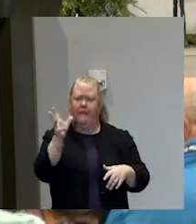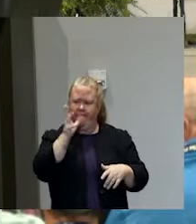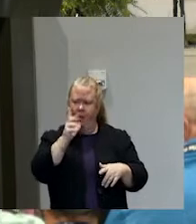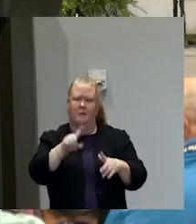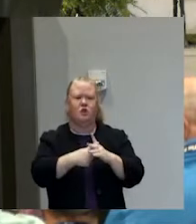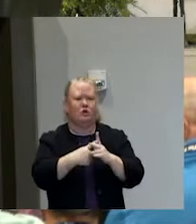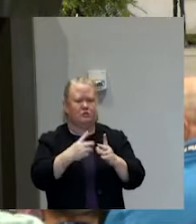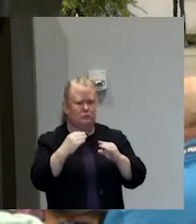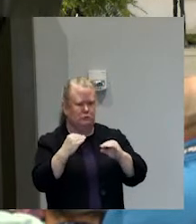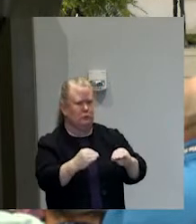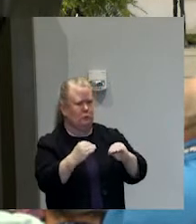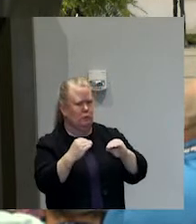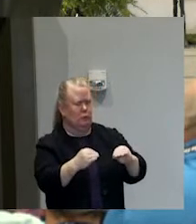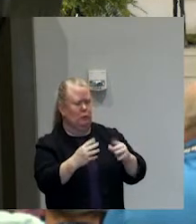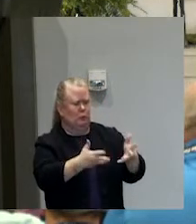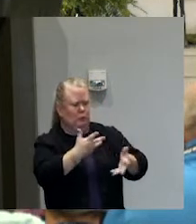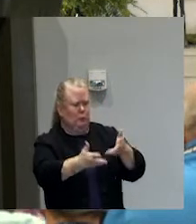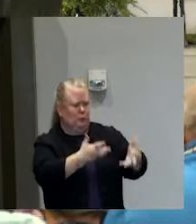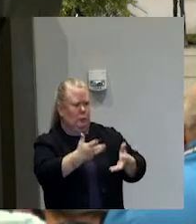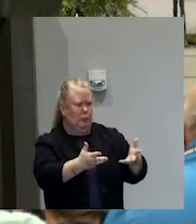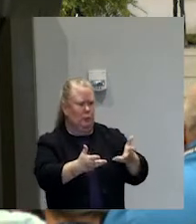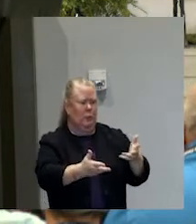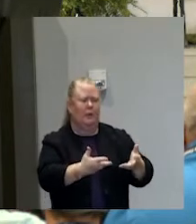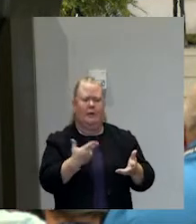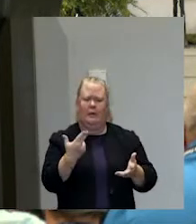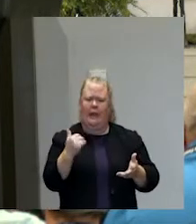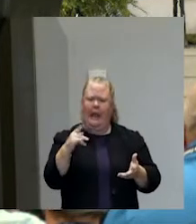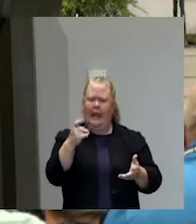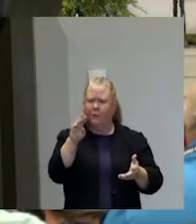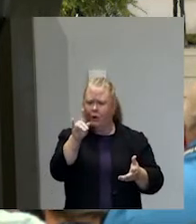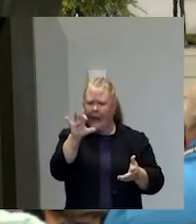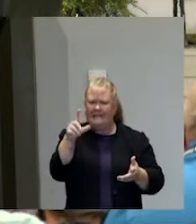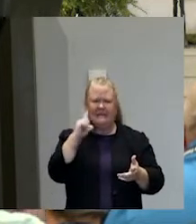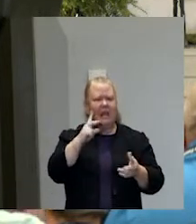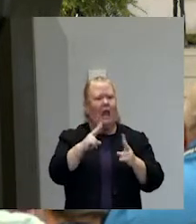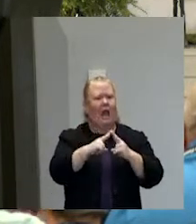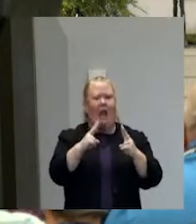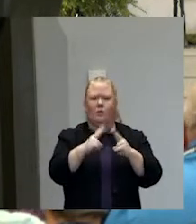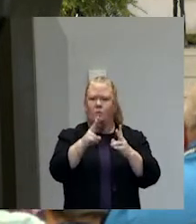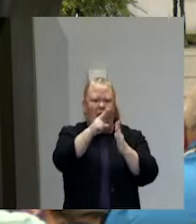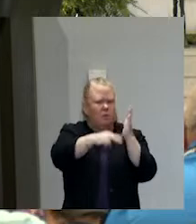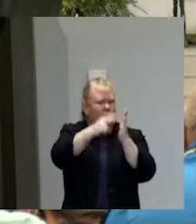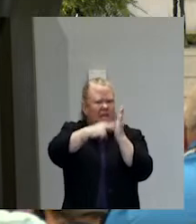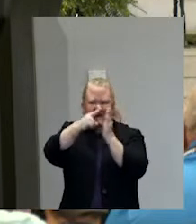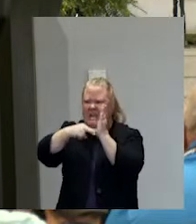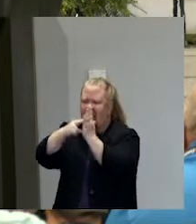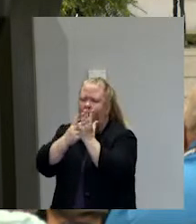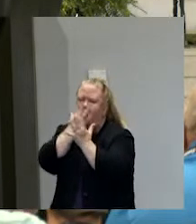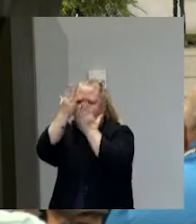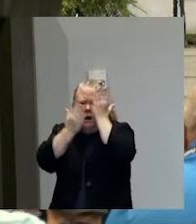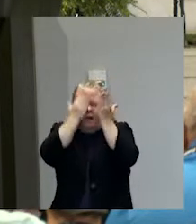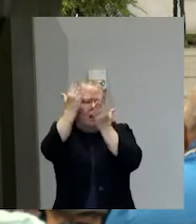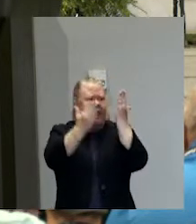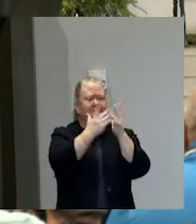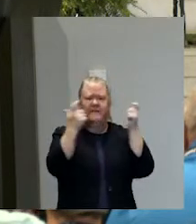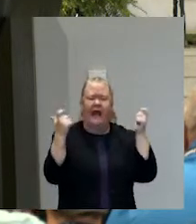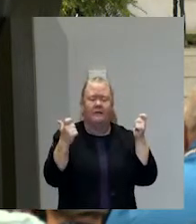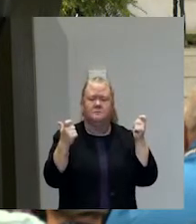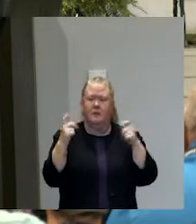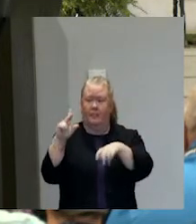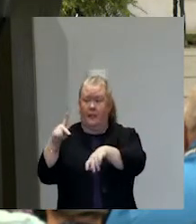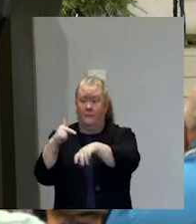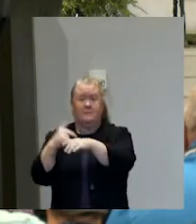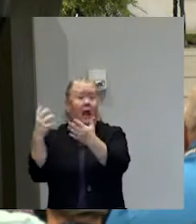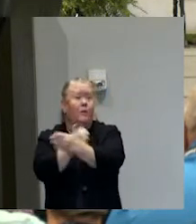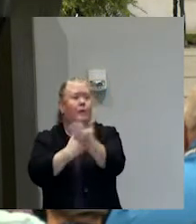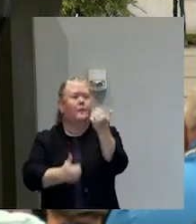groom me, and because I was hyperlexic, I started to read really fast, And that I won the school's principal's award for